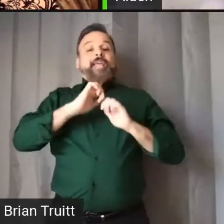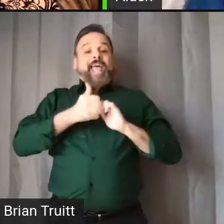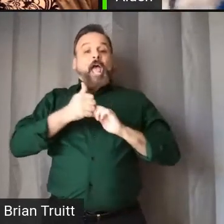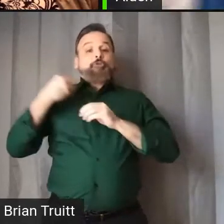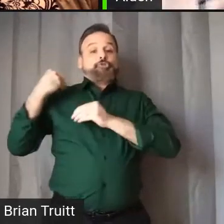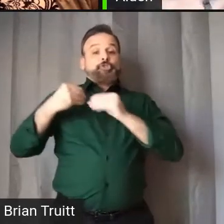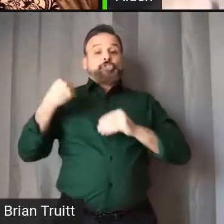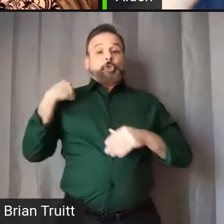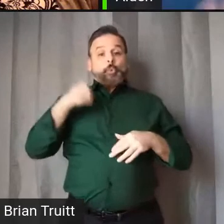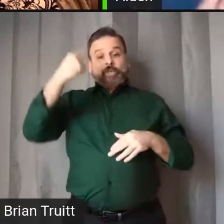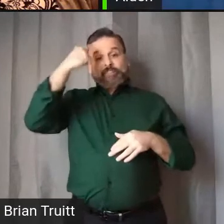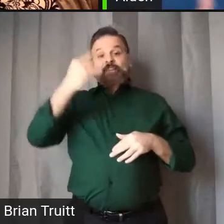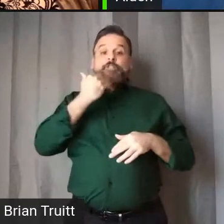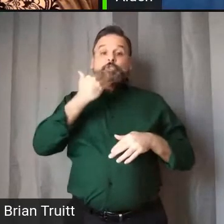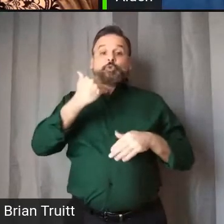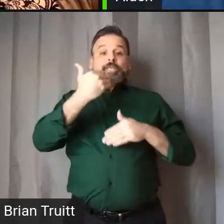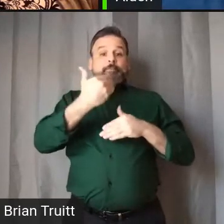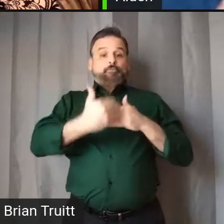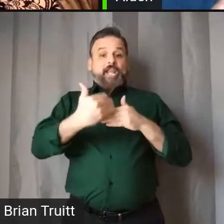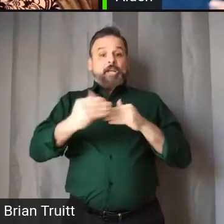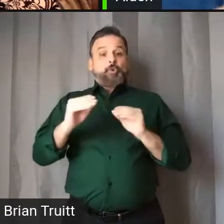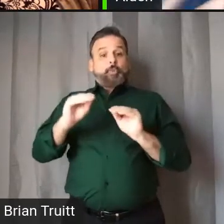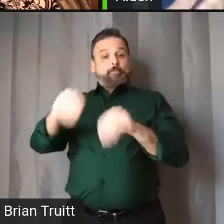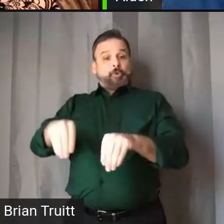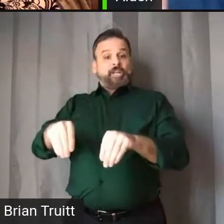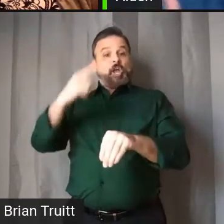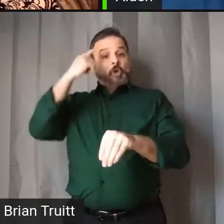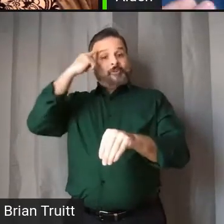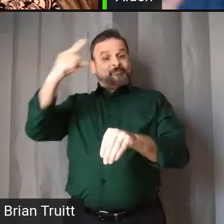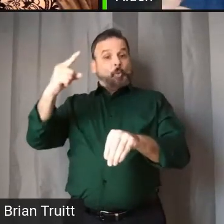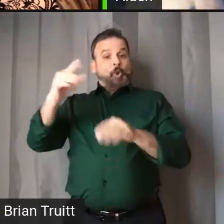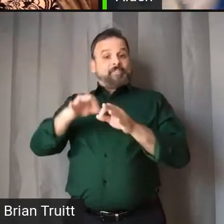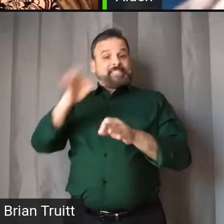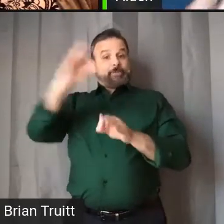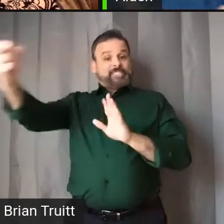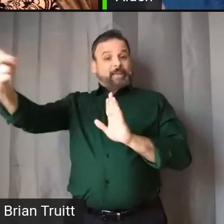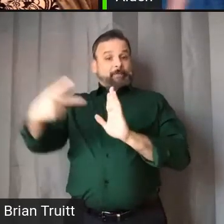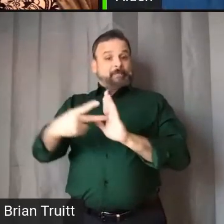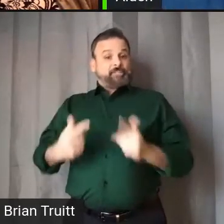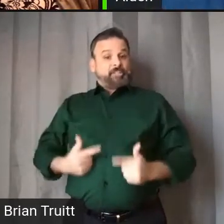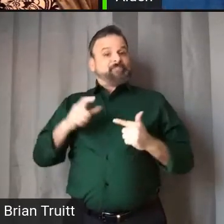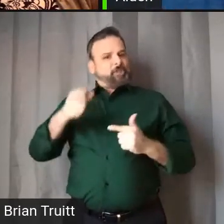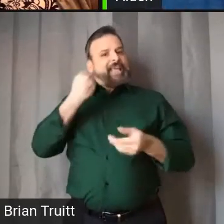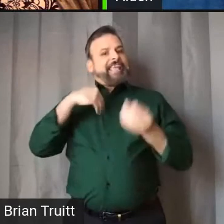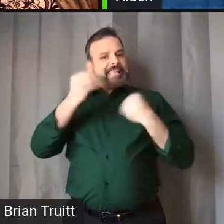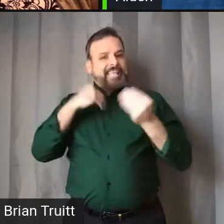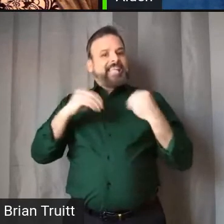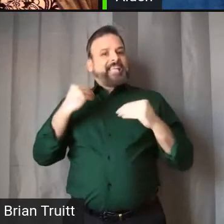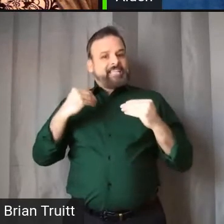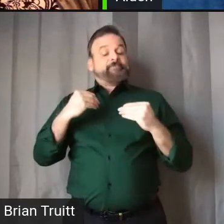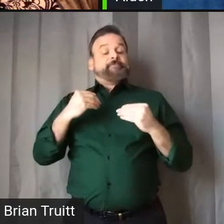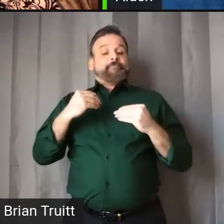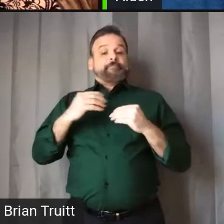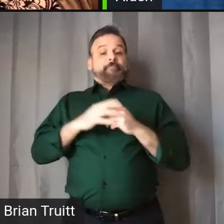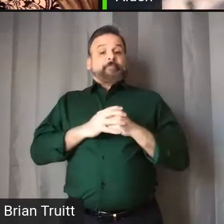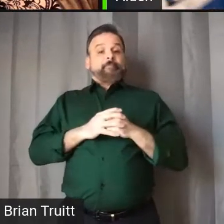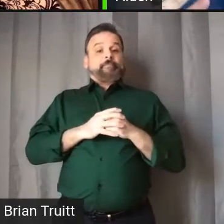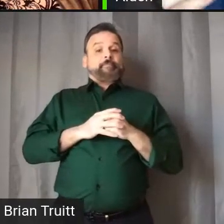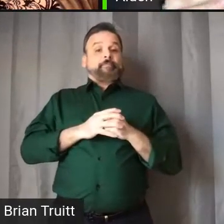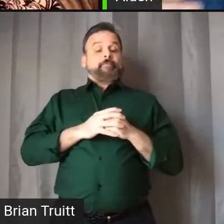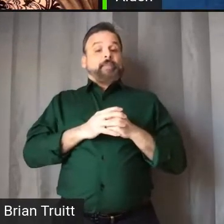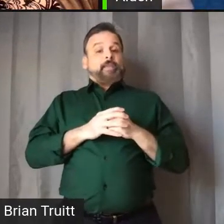traditionally we think of that sweet bread is that we put it out for the returning spirits to nourish them. And